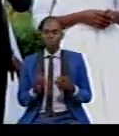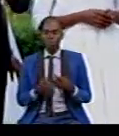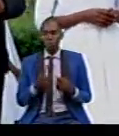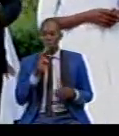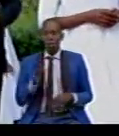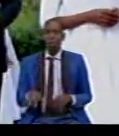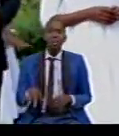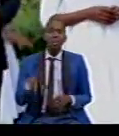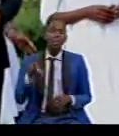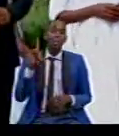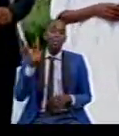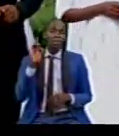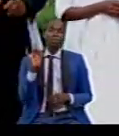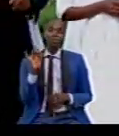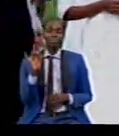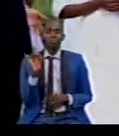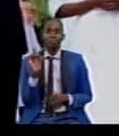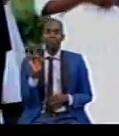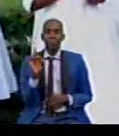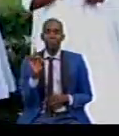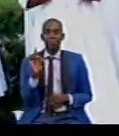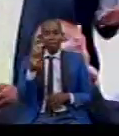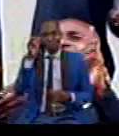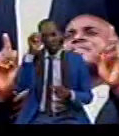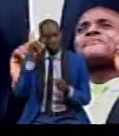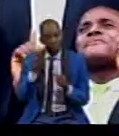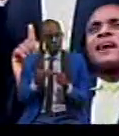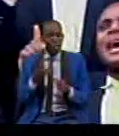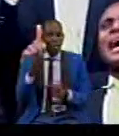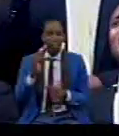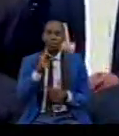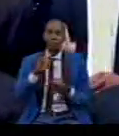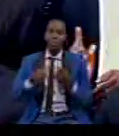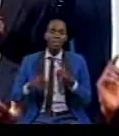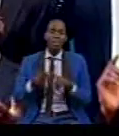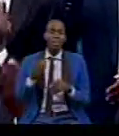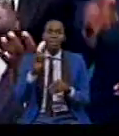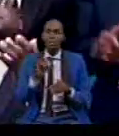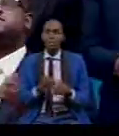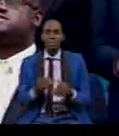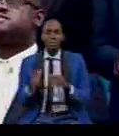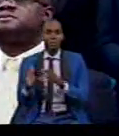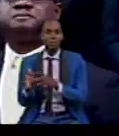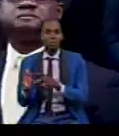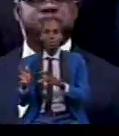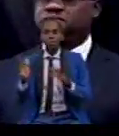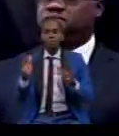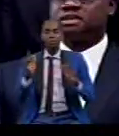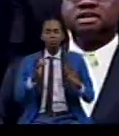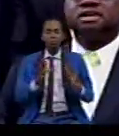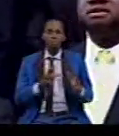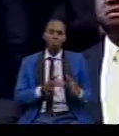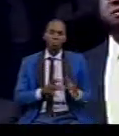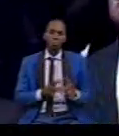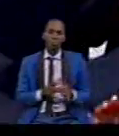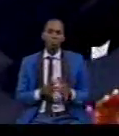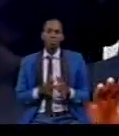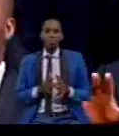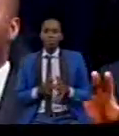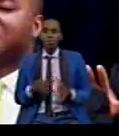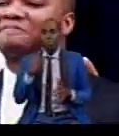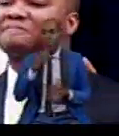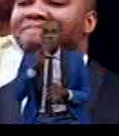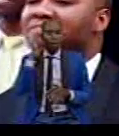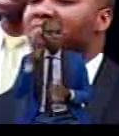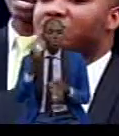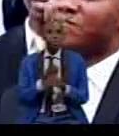we get to the throne, before the throne of judgment, look at that shadow there, it's still following. It's the repentance